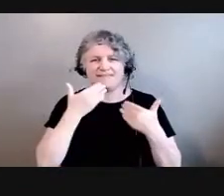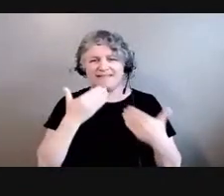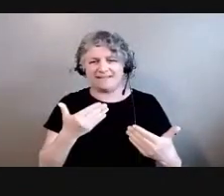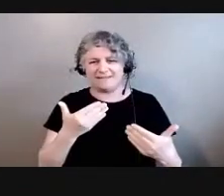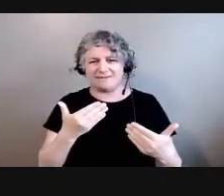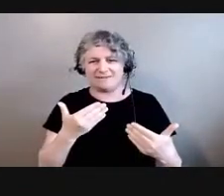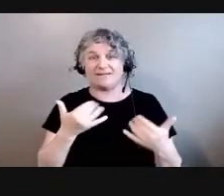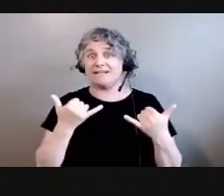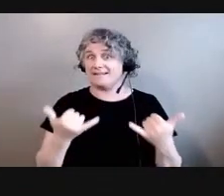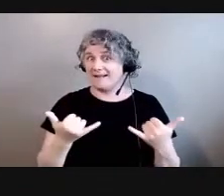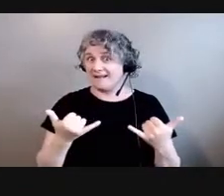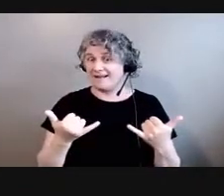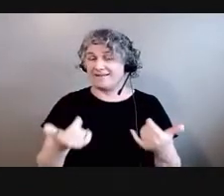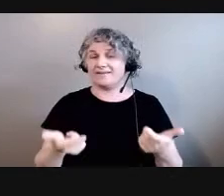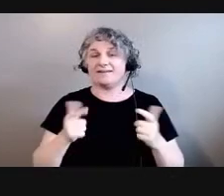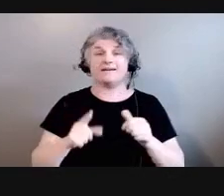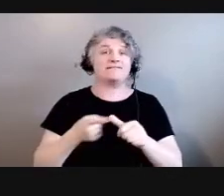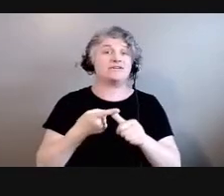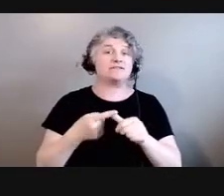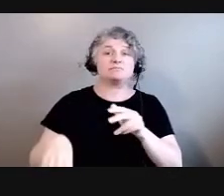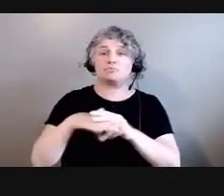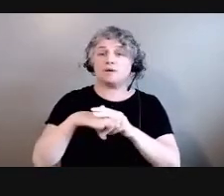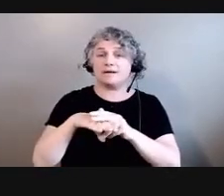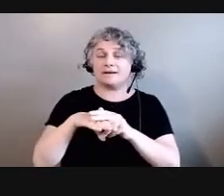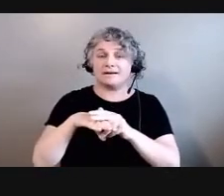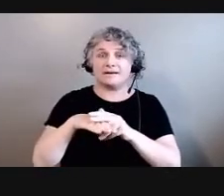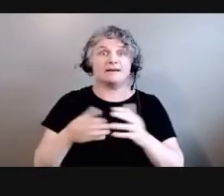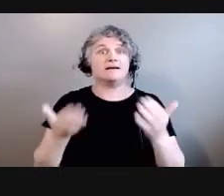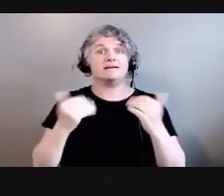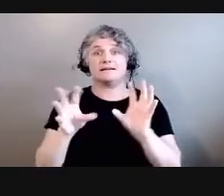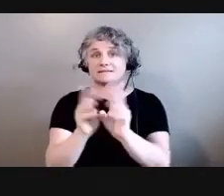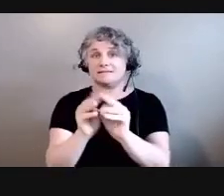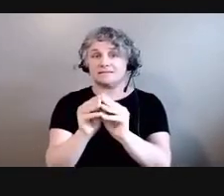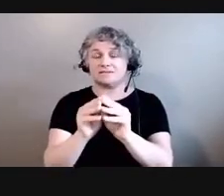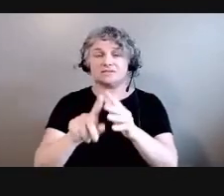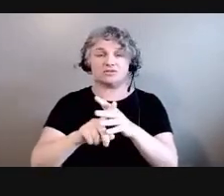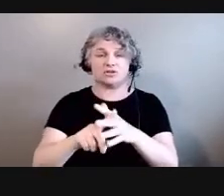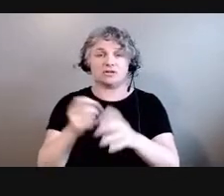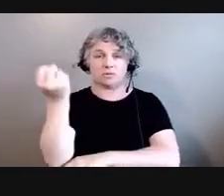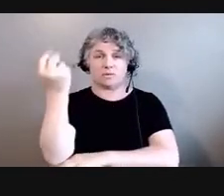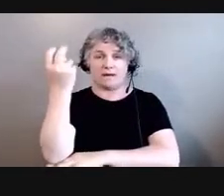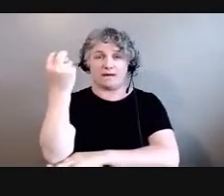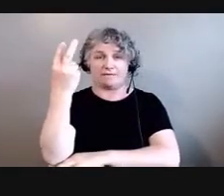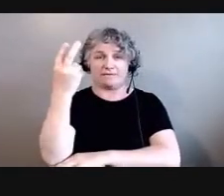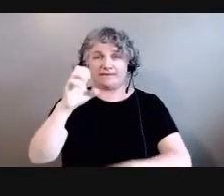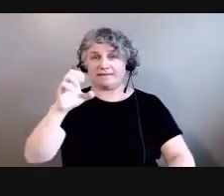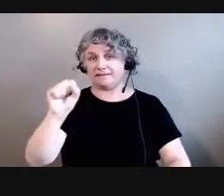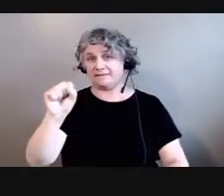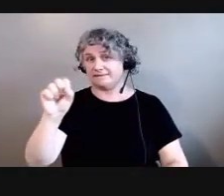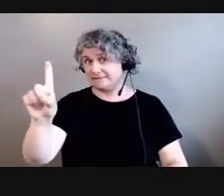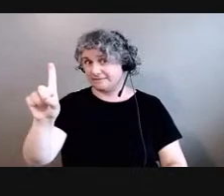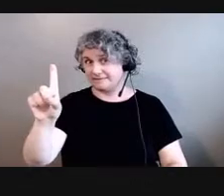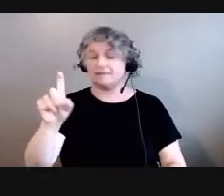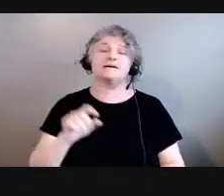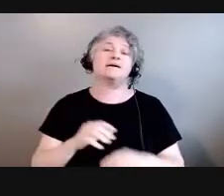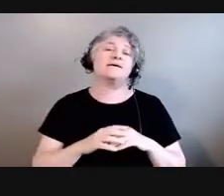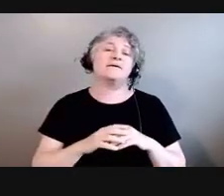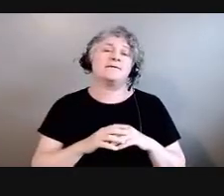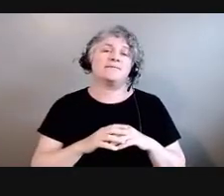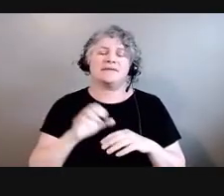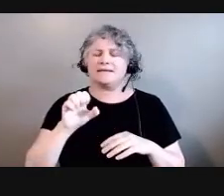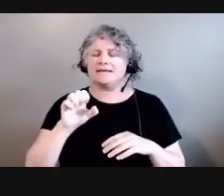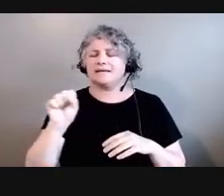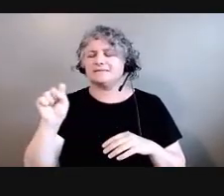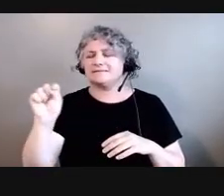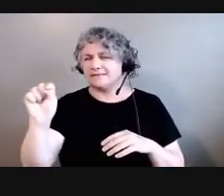That takes us to our first break of the day. Our next session will start at 12 p.m. Eastern Standard Time, so please use the next few minutes